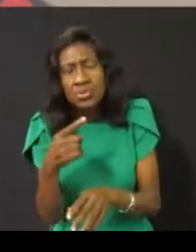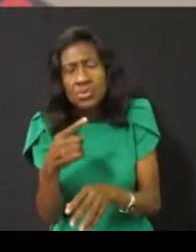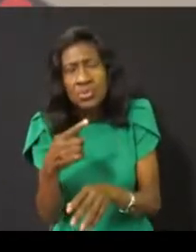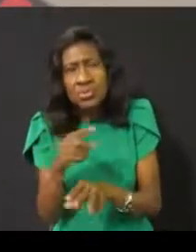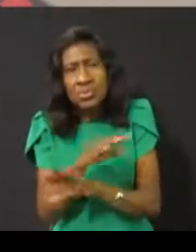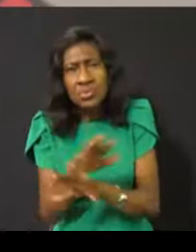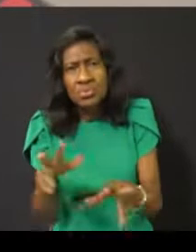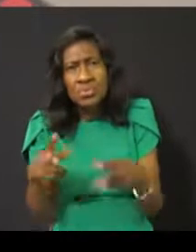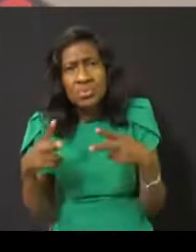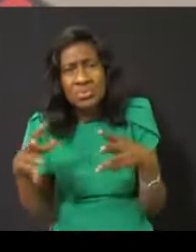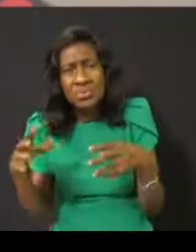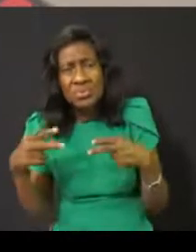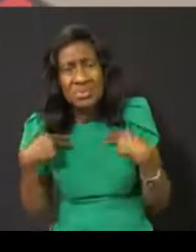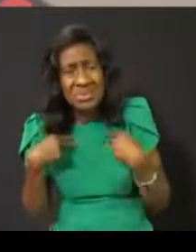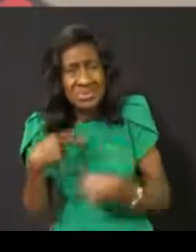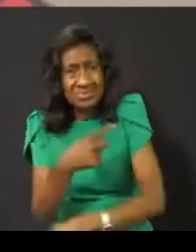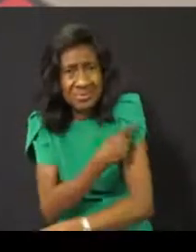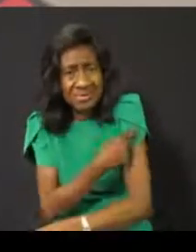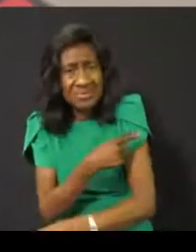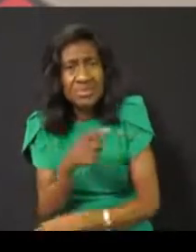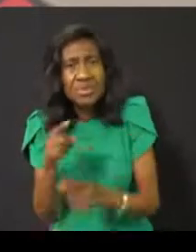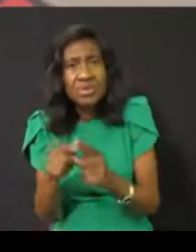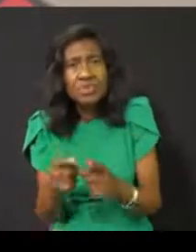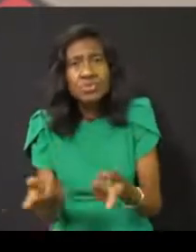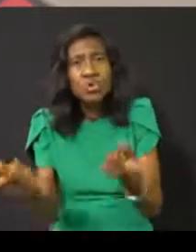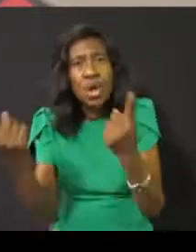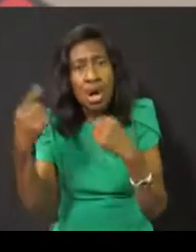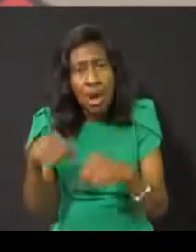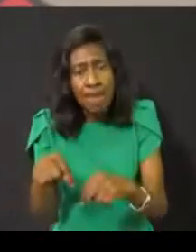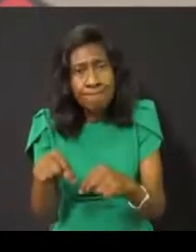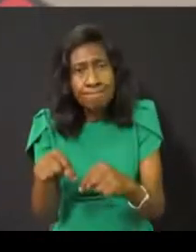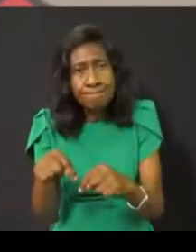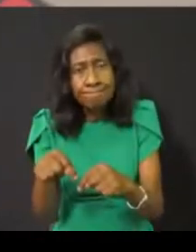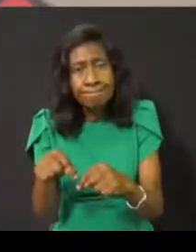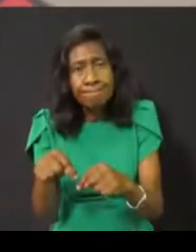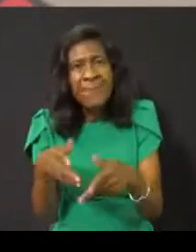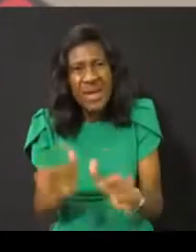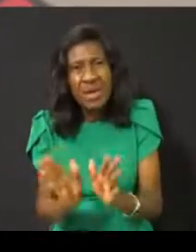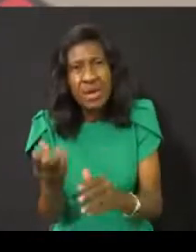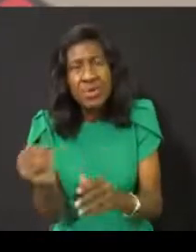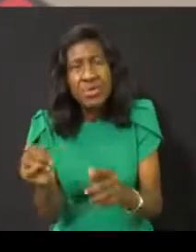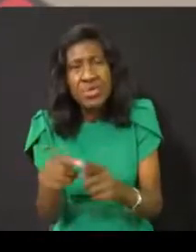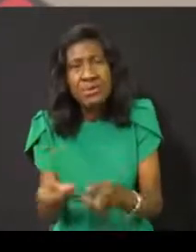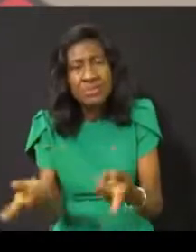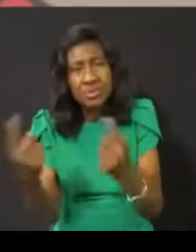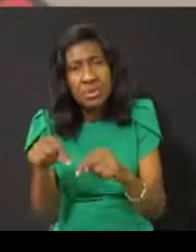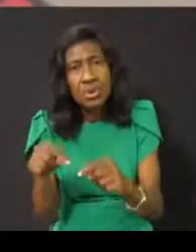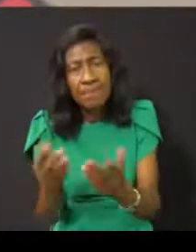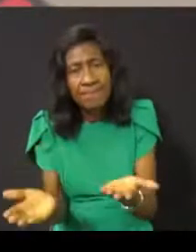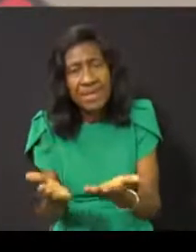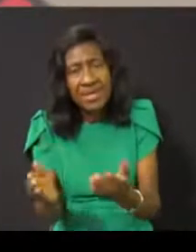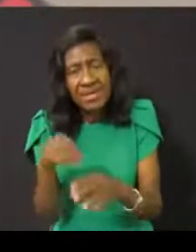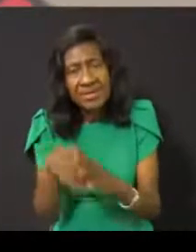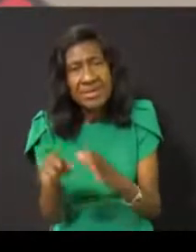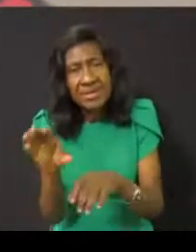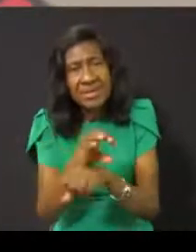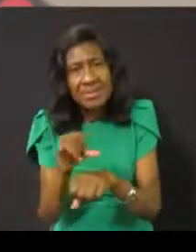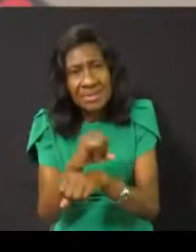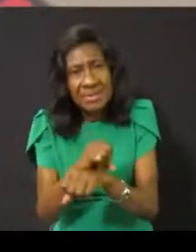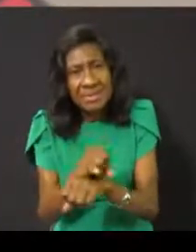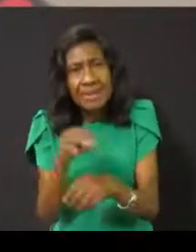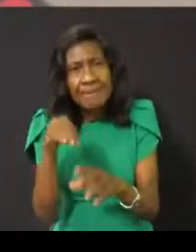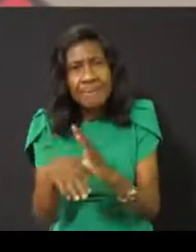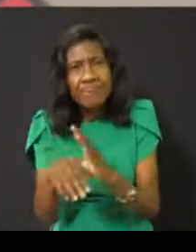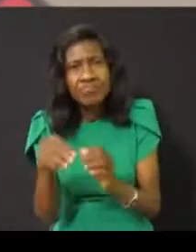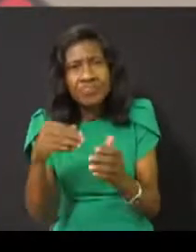able to come in. Our original plan basically consisted in phase 4 of not